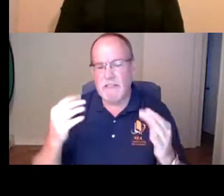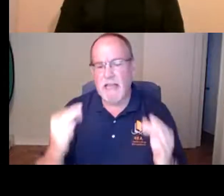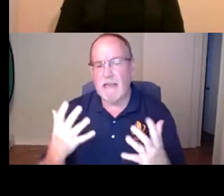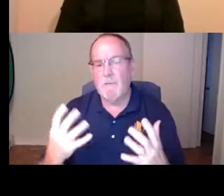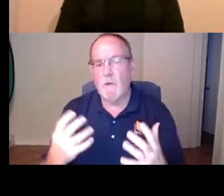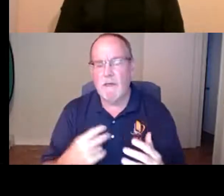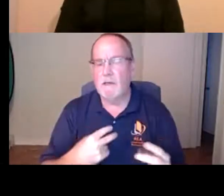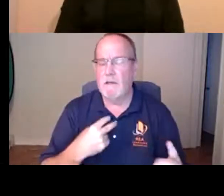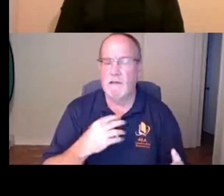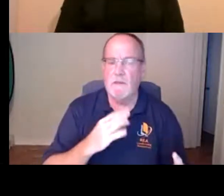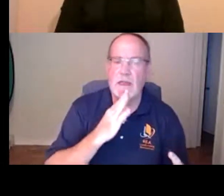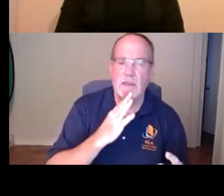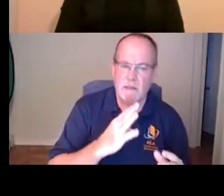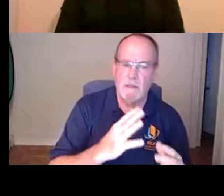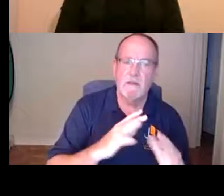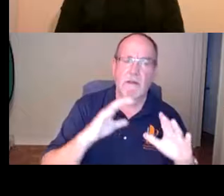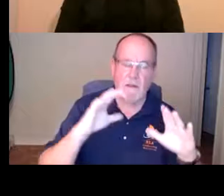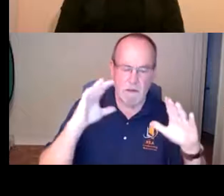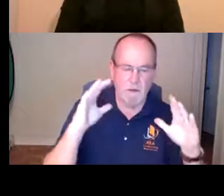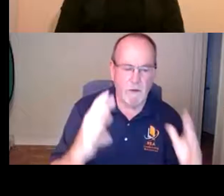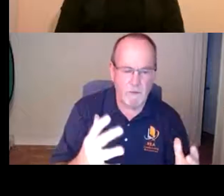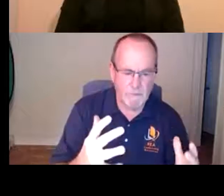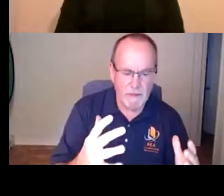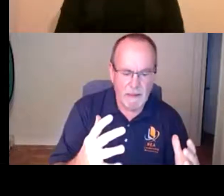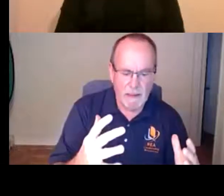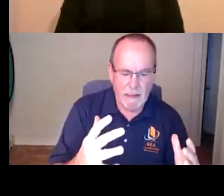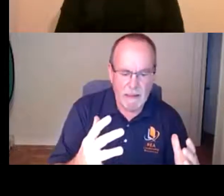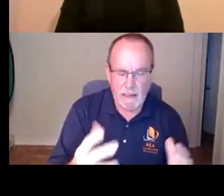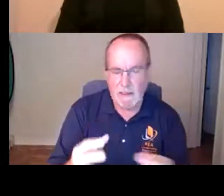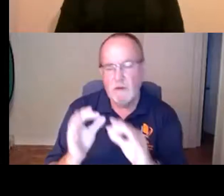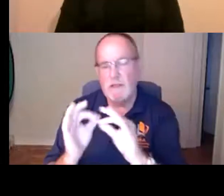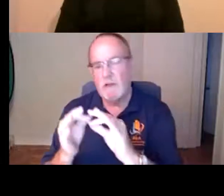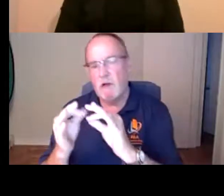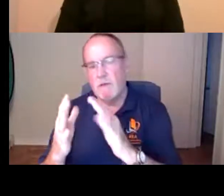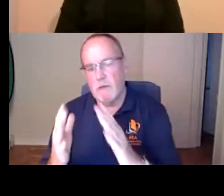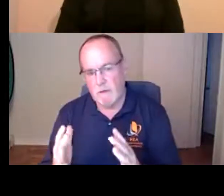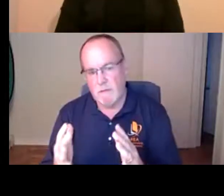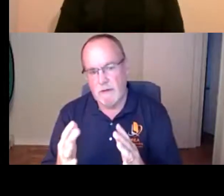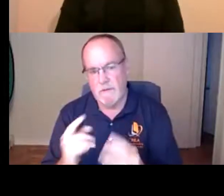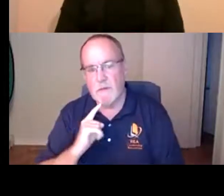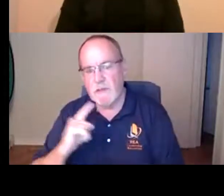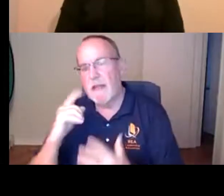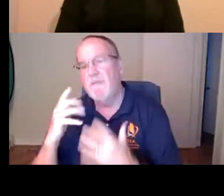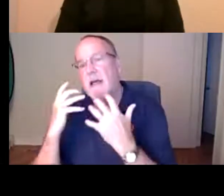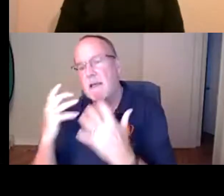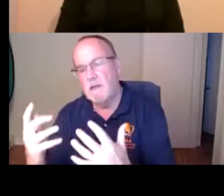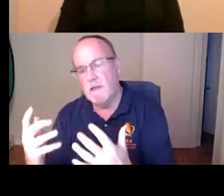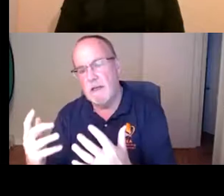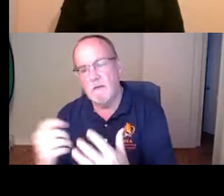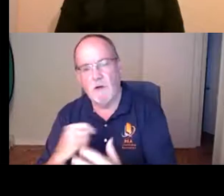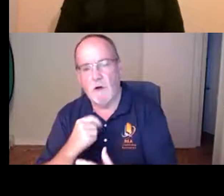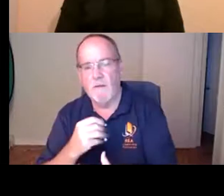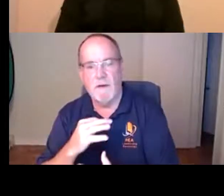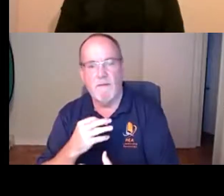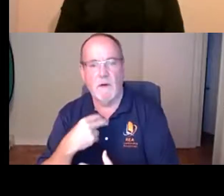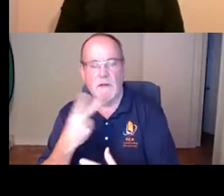I've decided I'm going to speak to the group and then use the interpreter. If it was a deaf audience, I